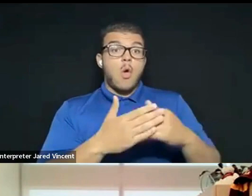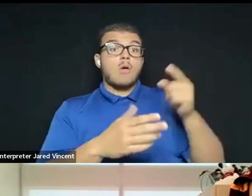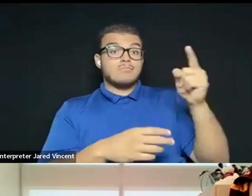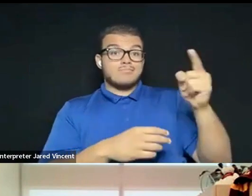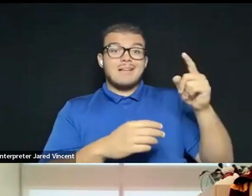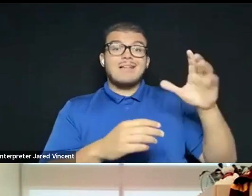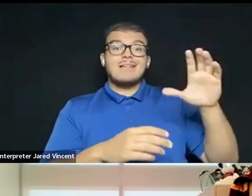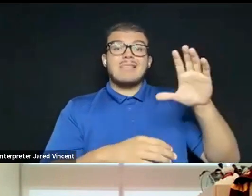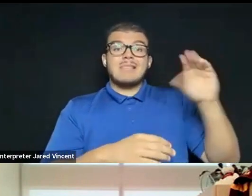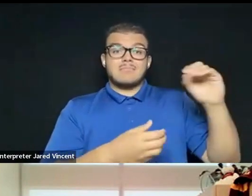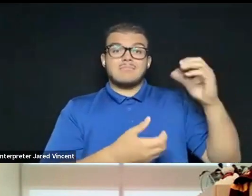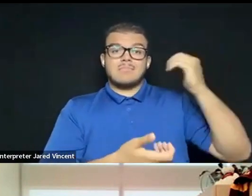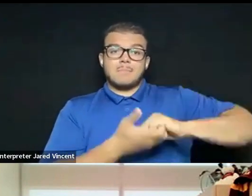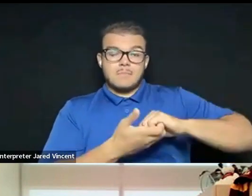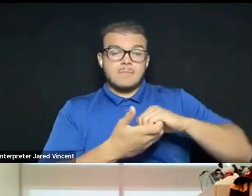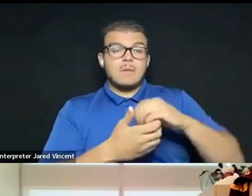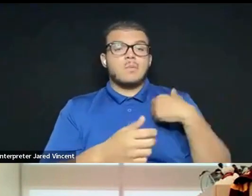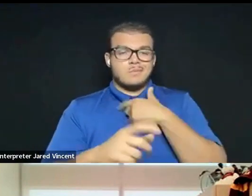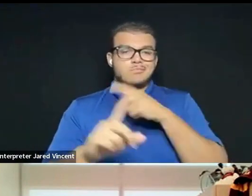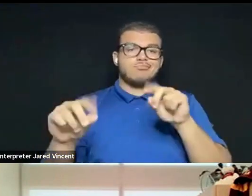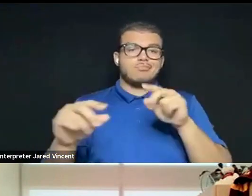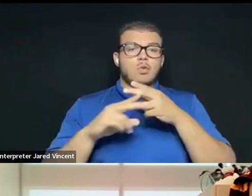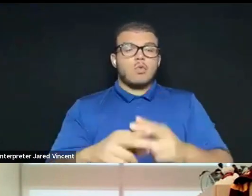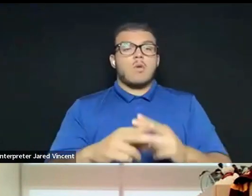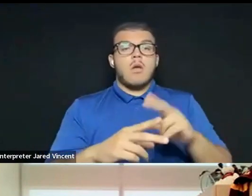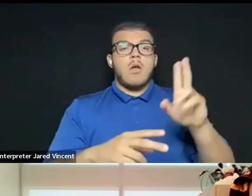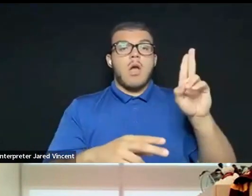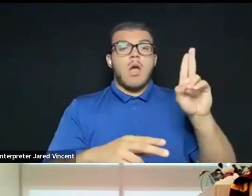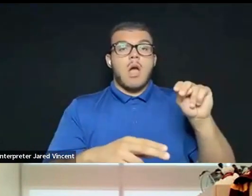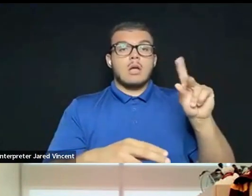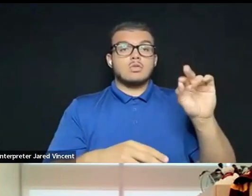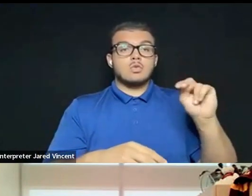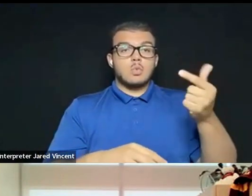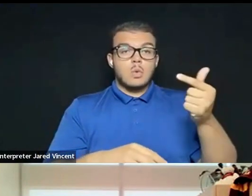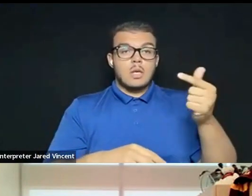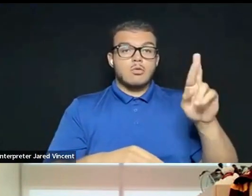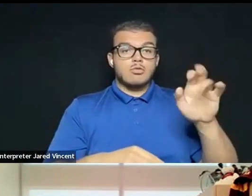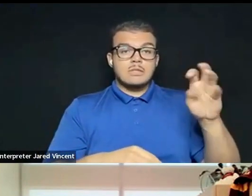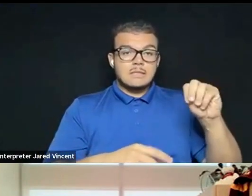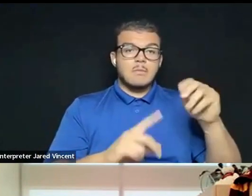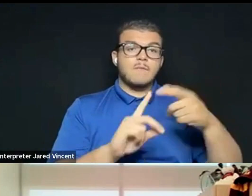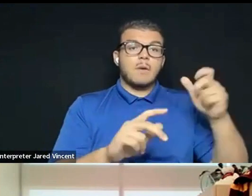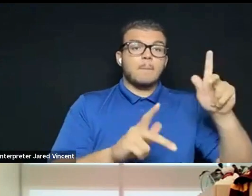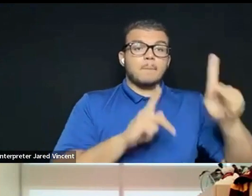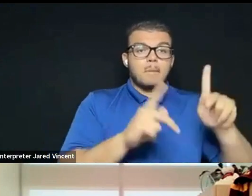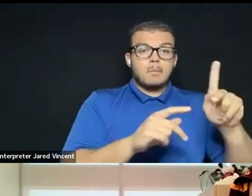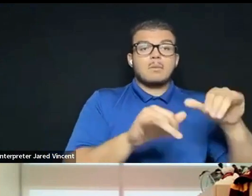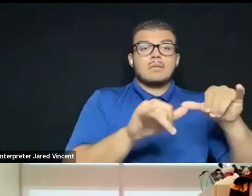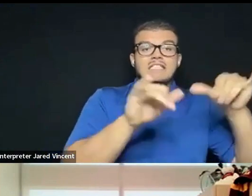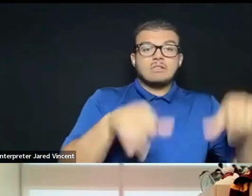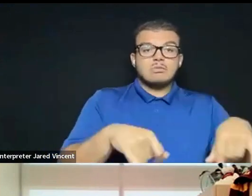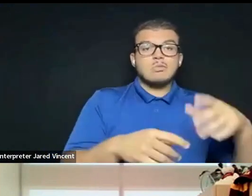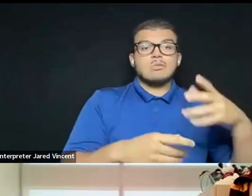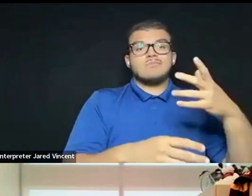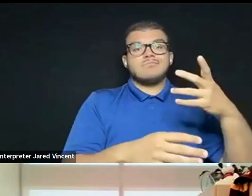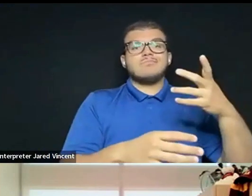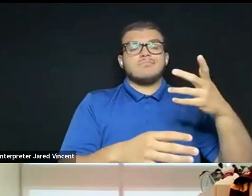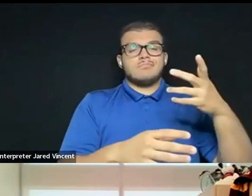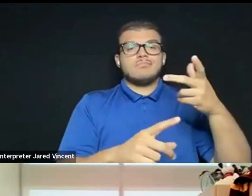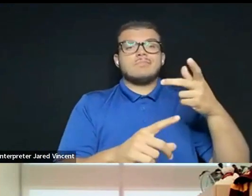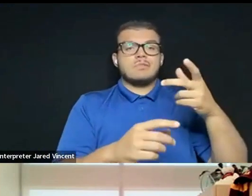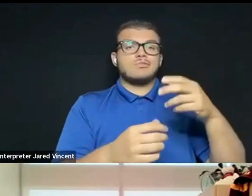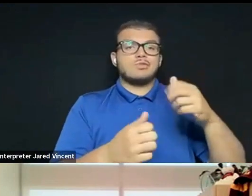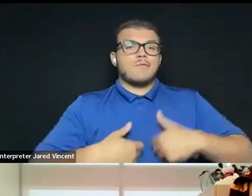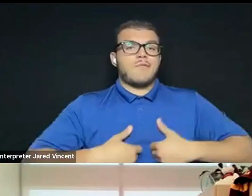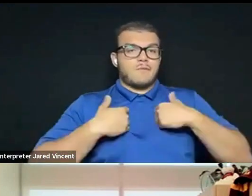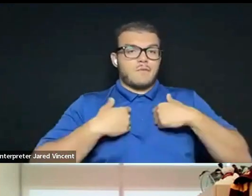were required to attend what's called the Undoing Racism training by the People's Institute for Survival and Beyond, and also the Racial